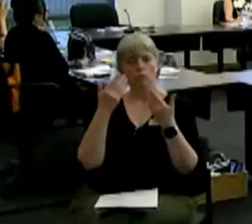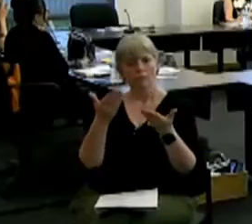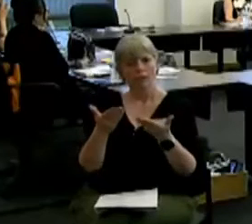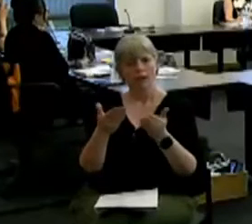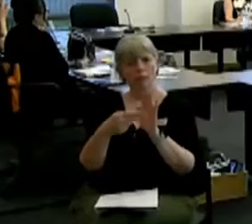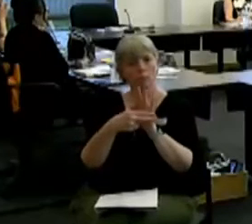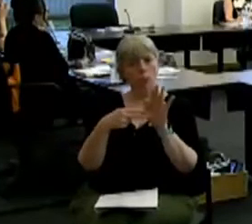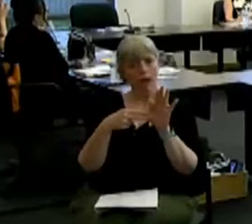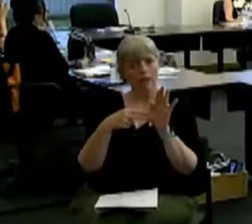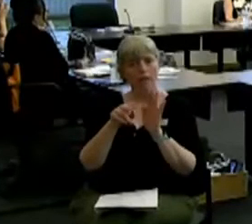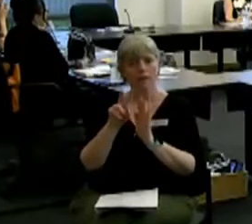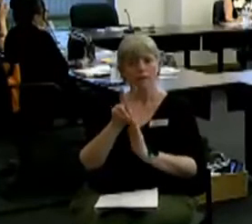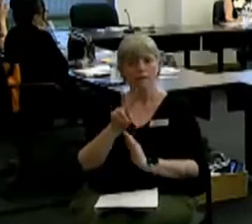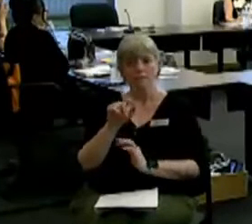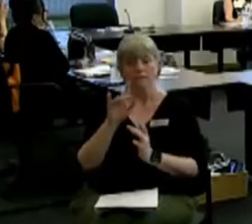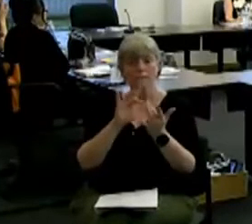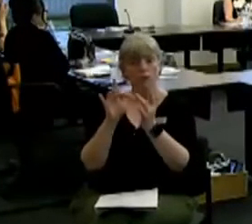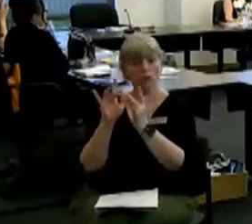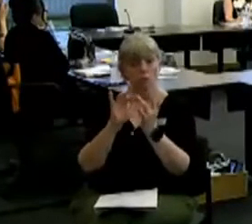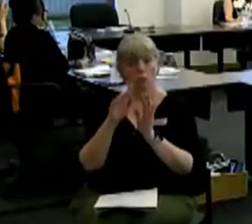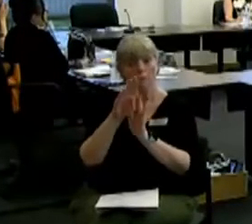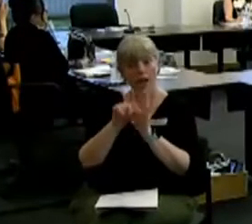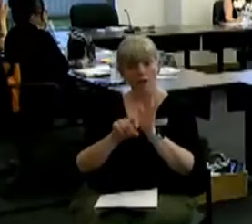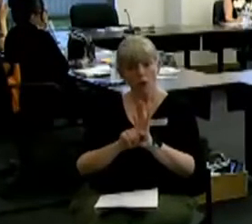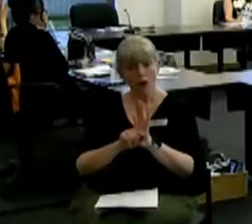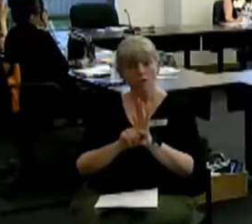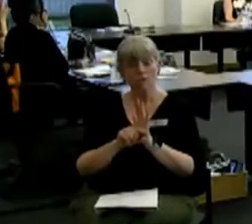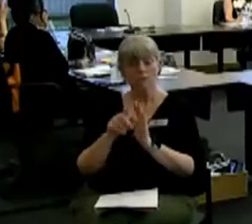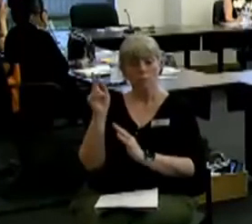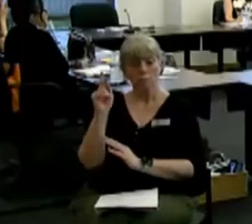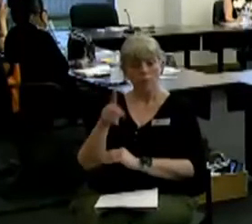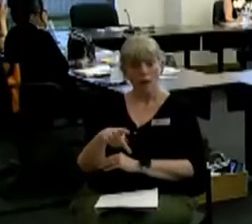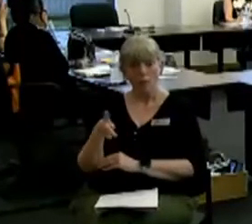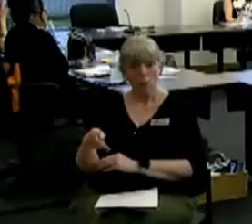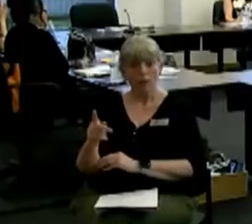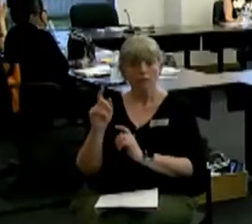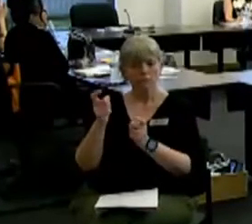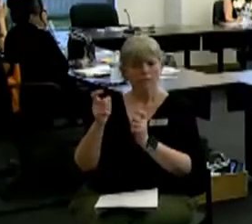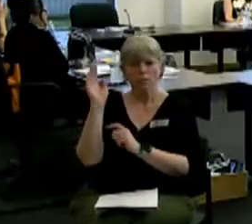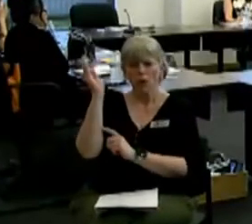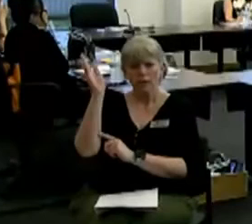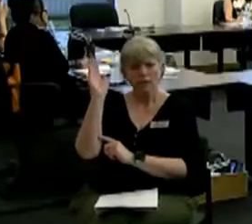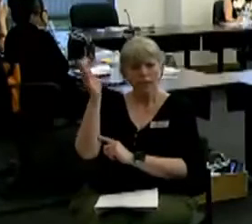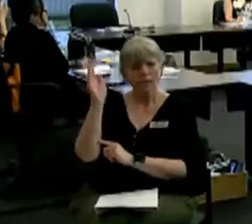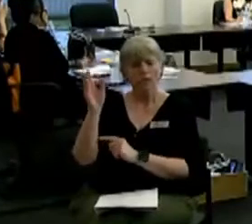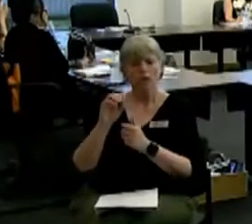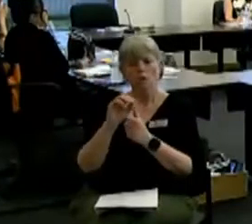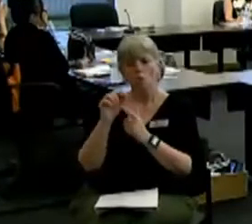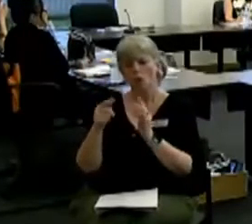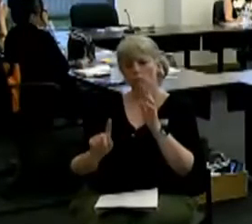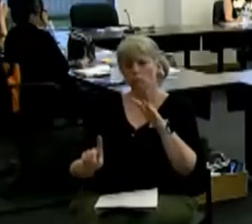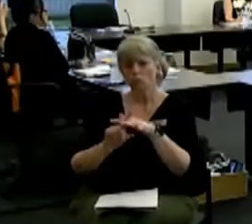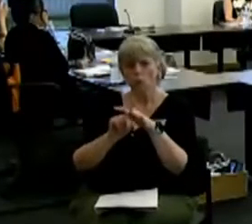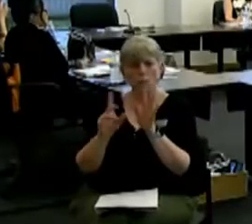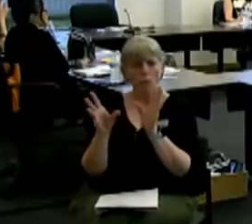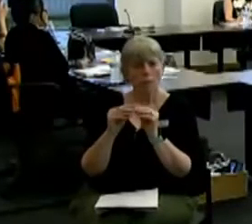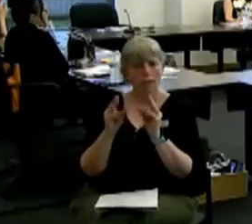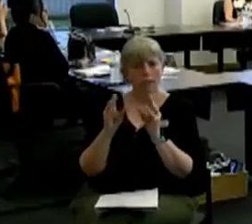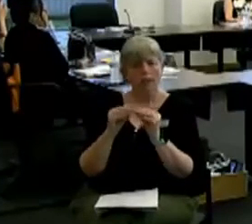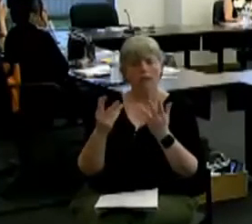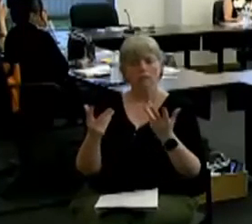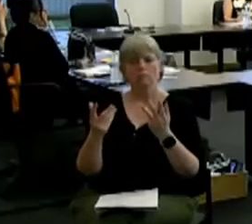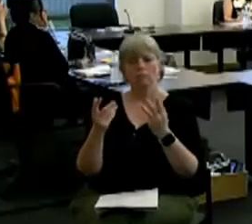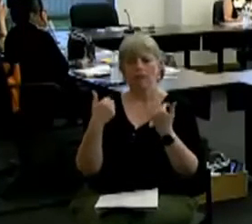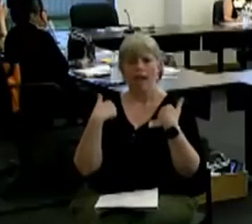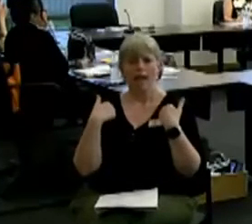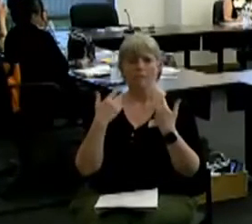branded virtual backgrounds and PowerPoints. So if one of our ambassadors is asked to give some kind of presentation, show up to a meeting, you know,